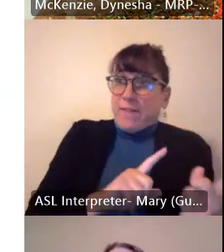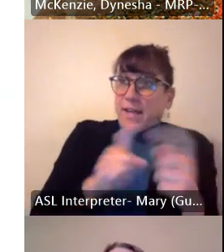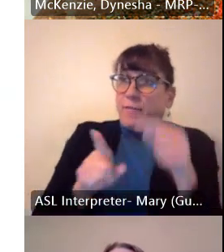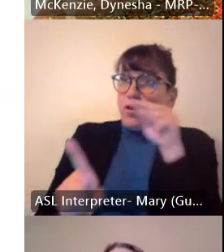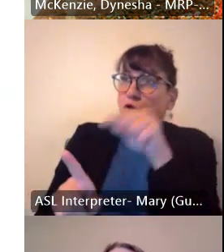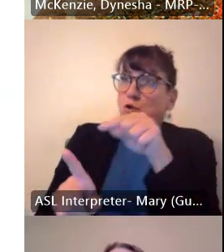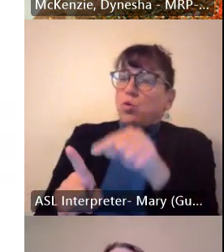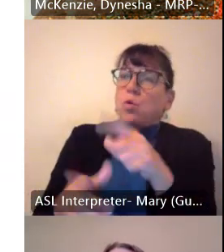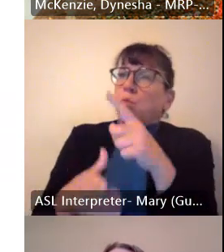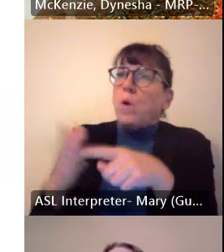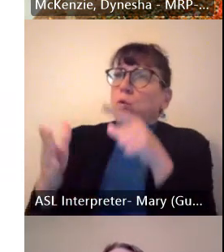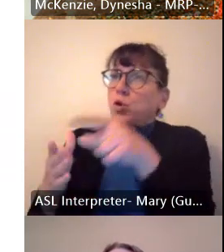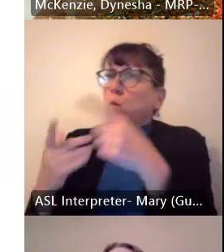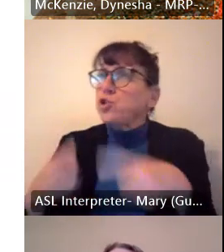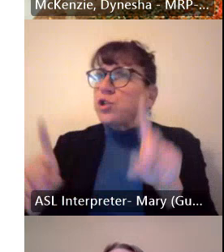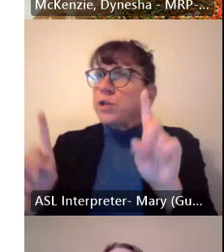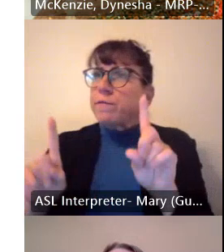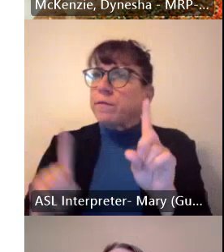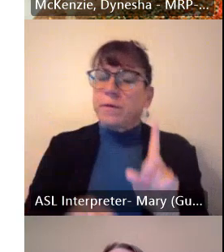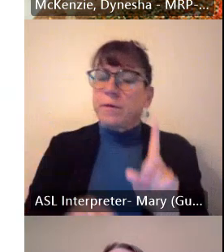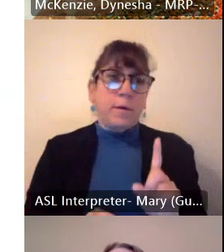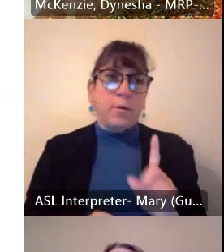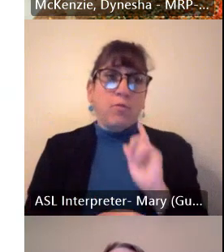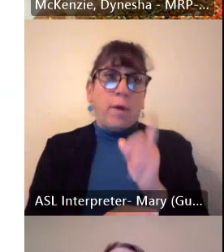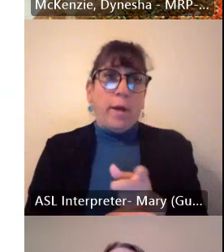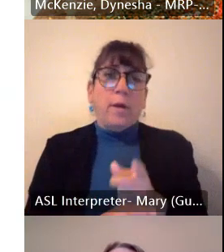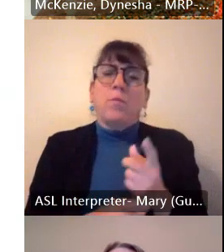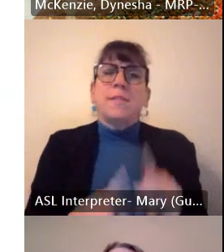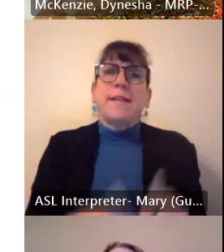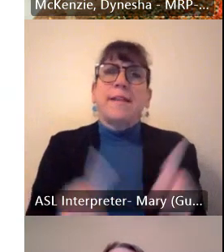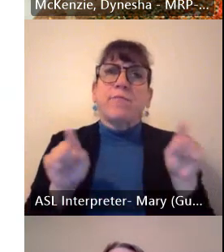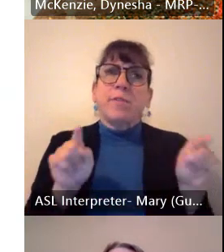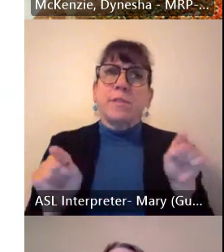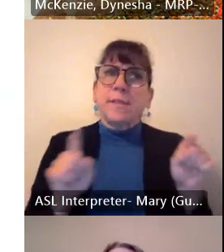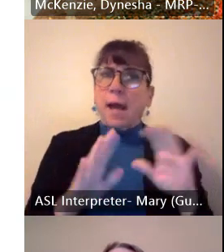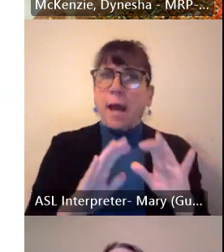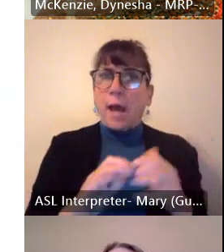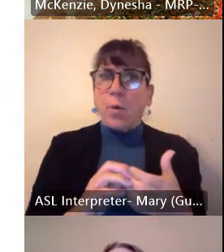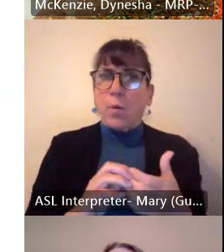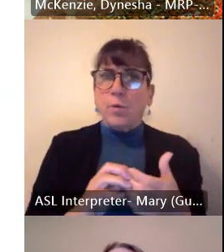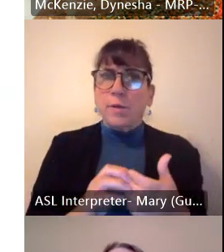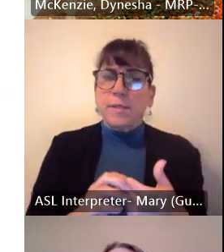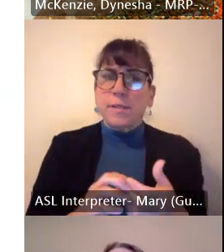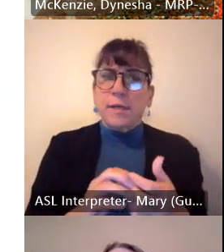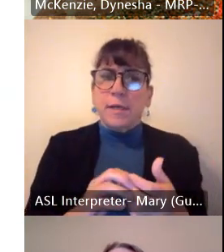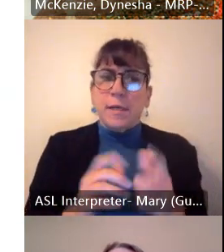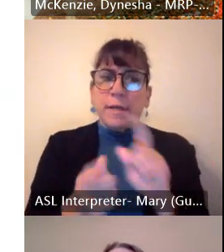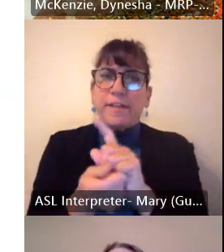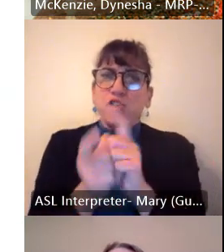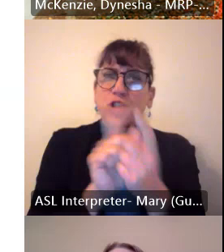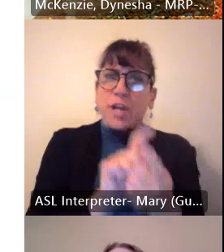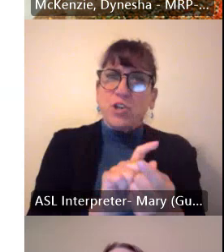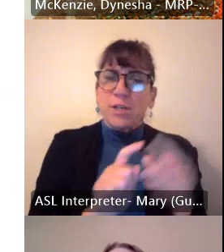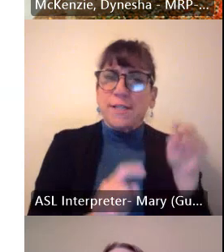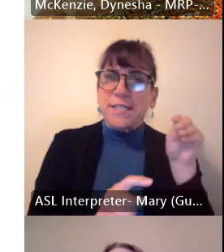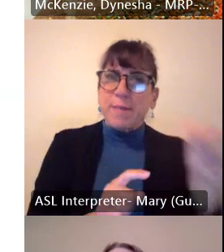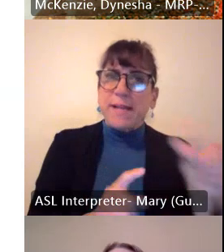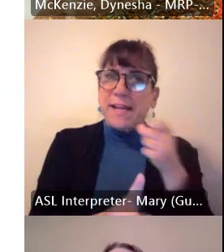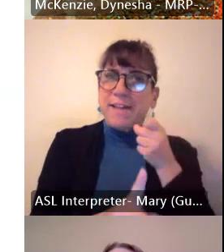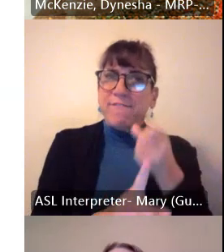you achieve? Right? What's the difference? How does a change in spending